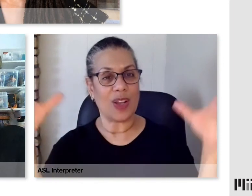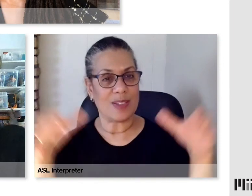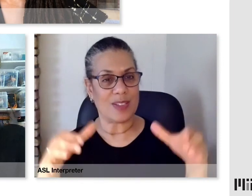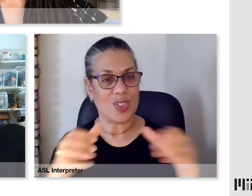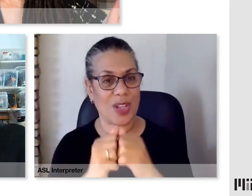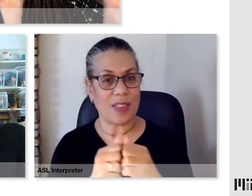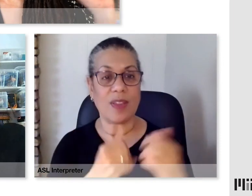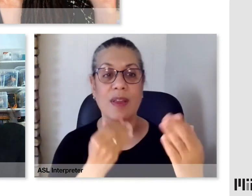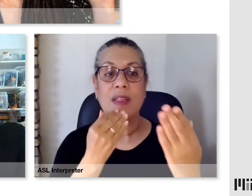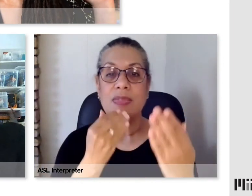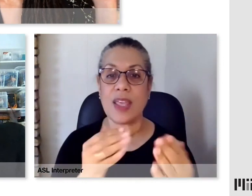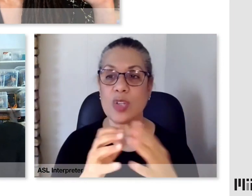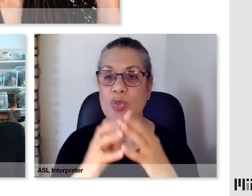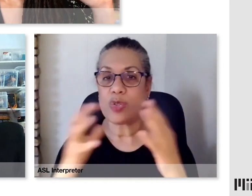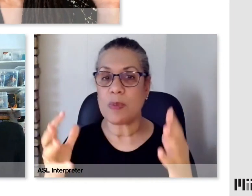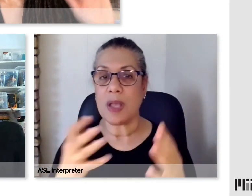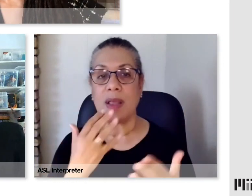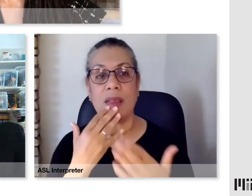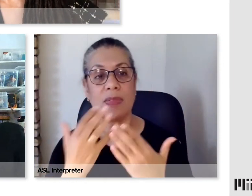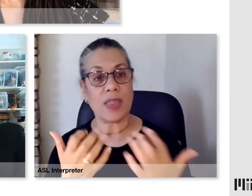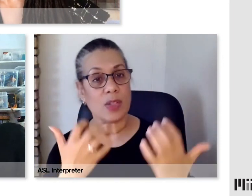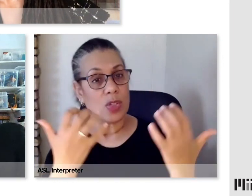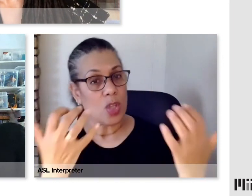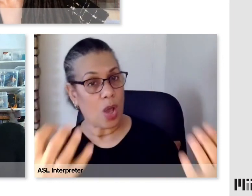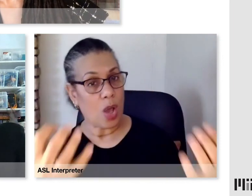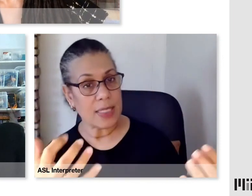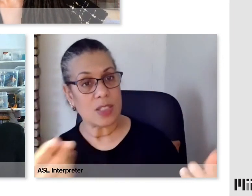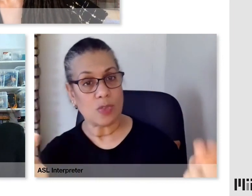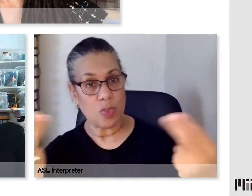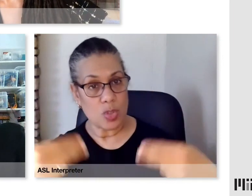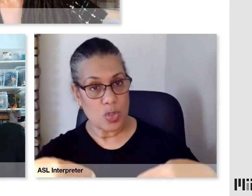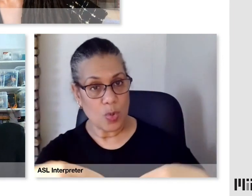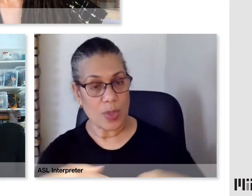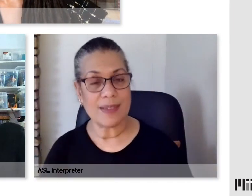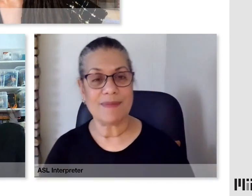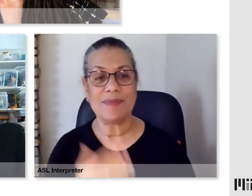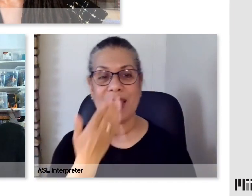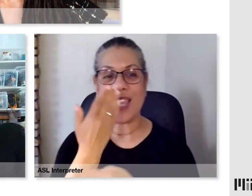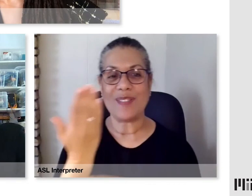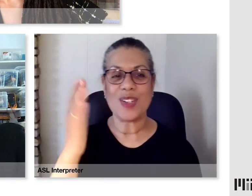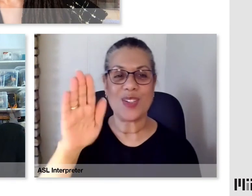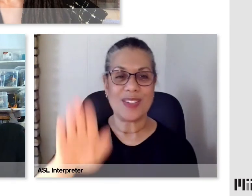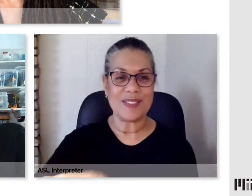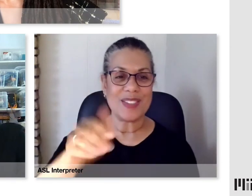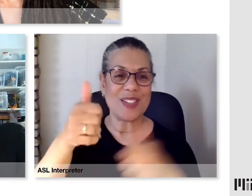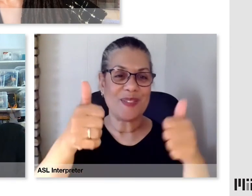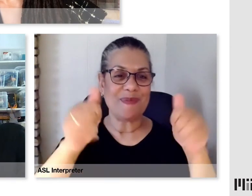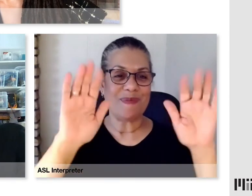very much. Thanks to our audience. Thank you to our audience as well. And have a great rest of the symposium.